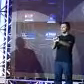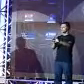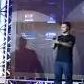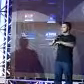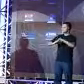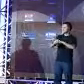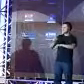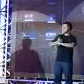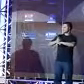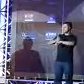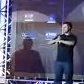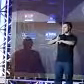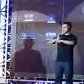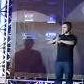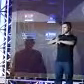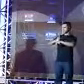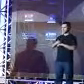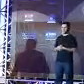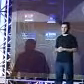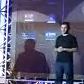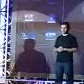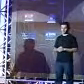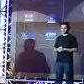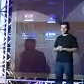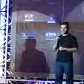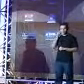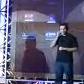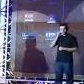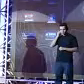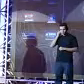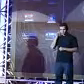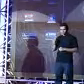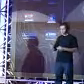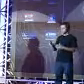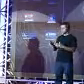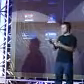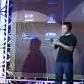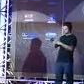the global core needs